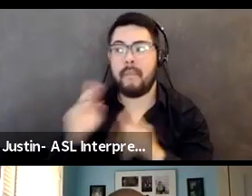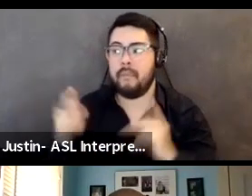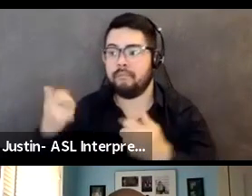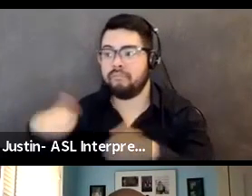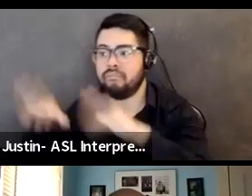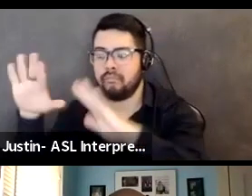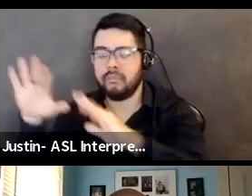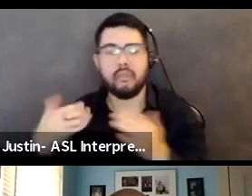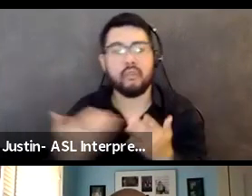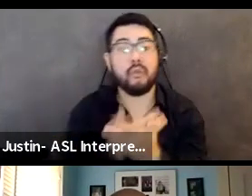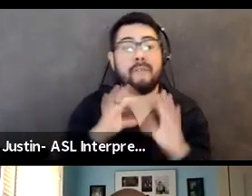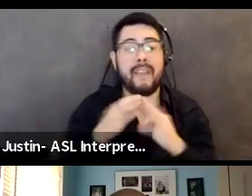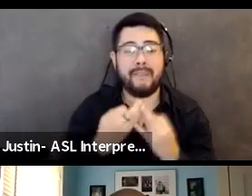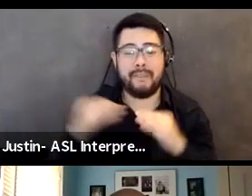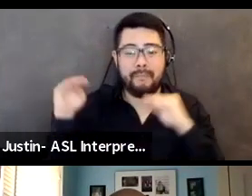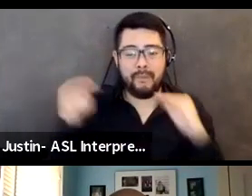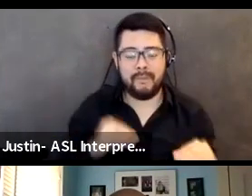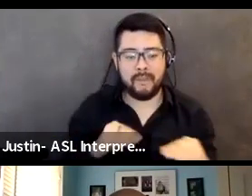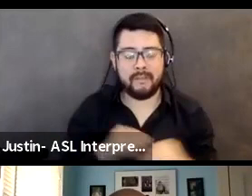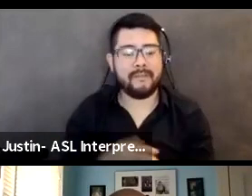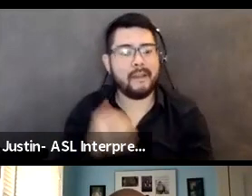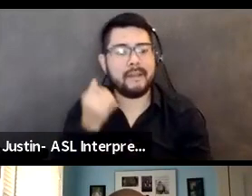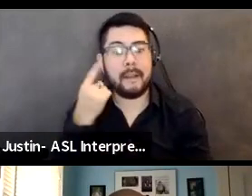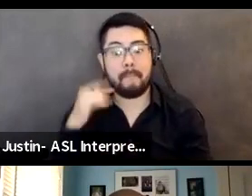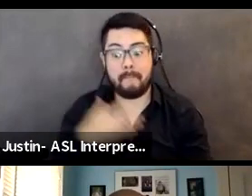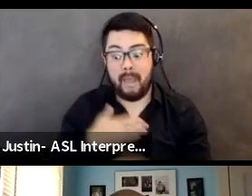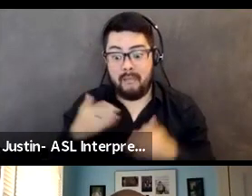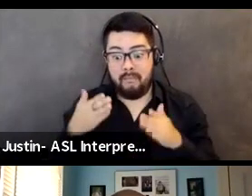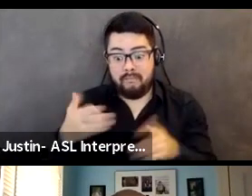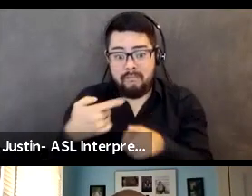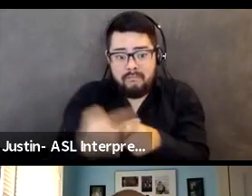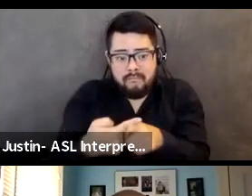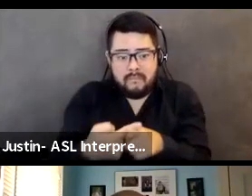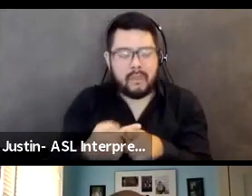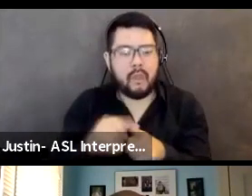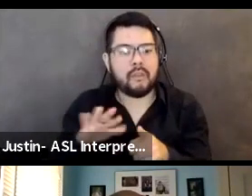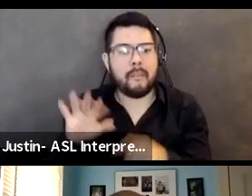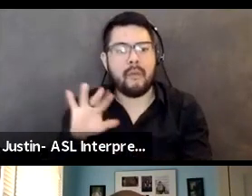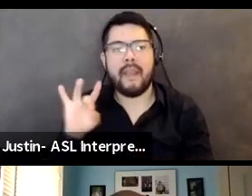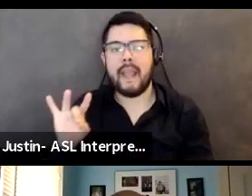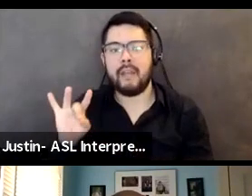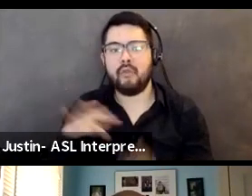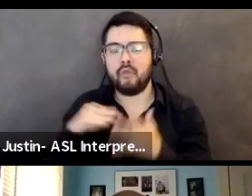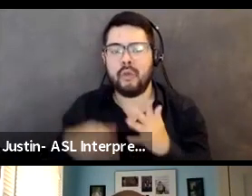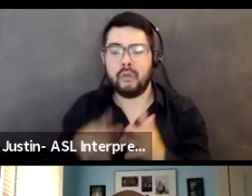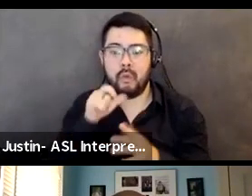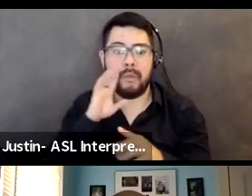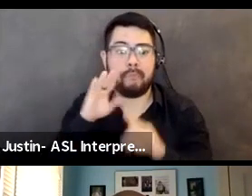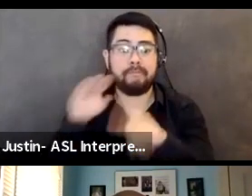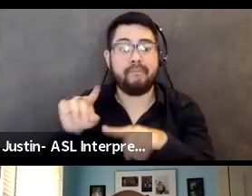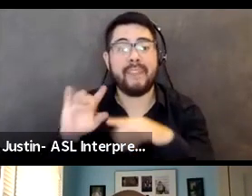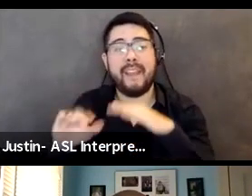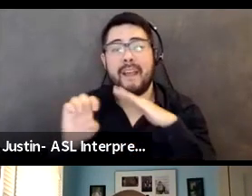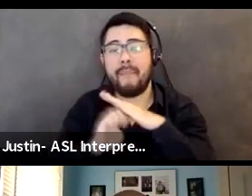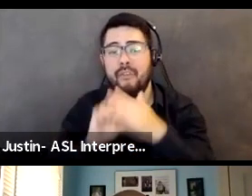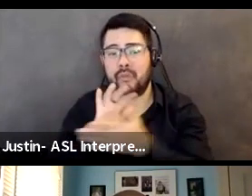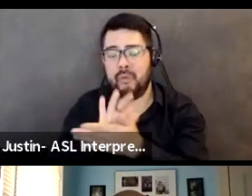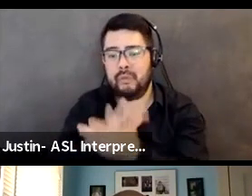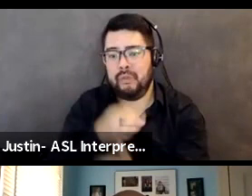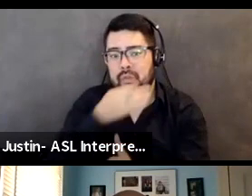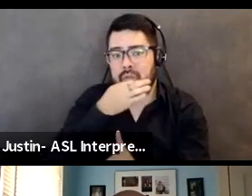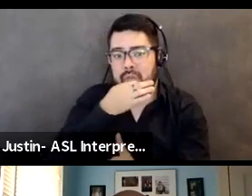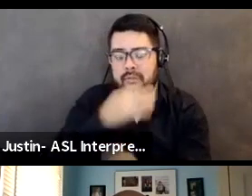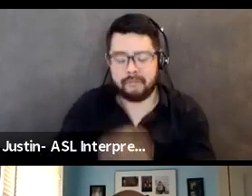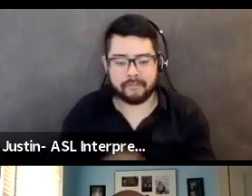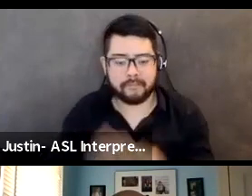side of the block alone there are at least eight toddlers who will be enrolling at saganash in the next couple of years there were 74 students